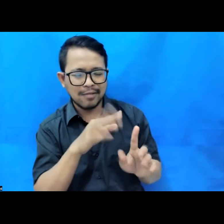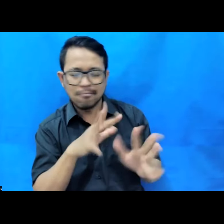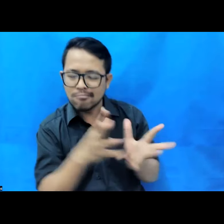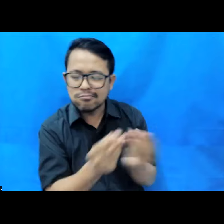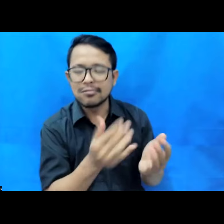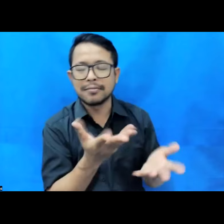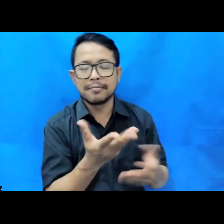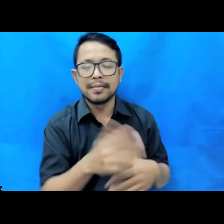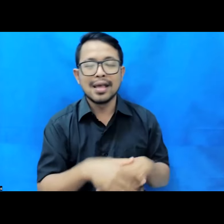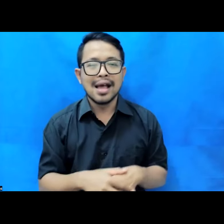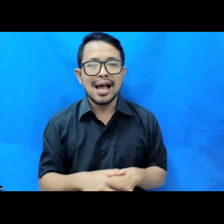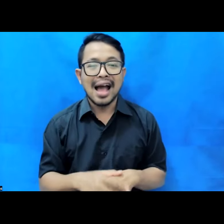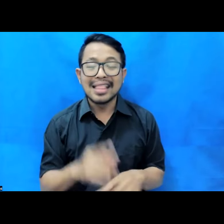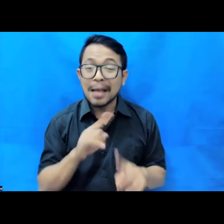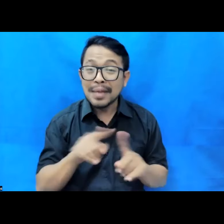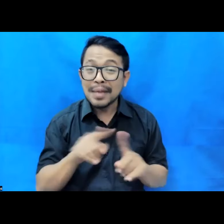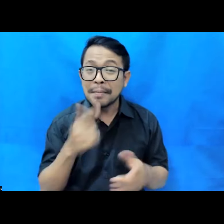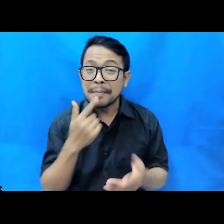find solutions.